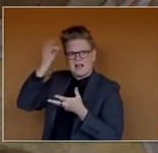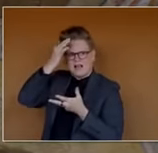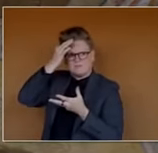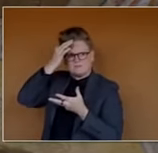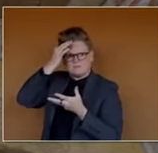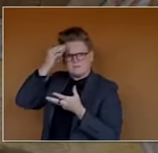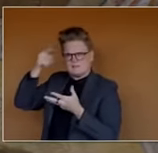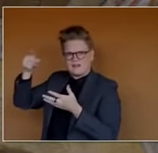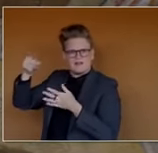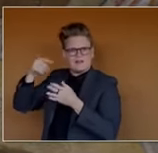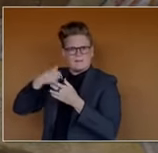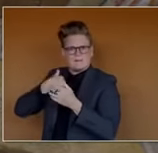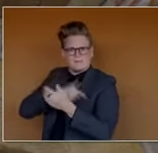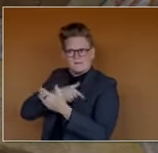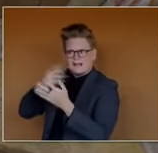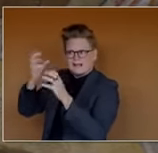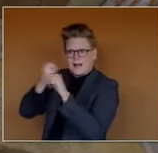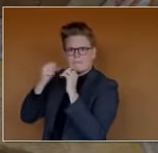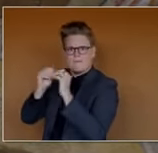state of California,